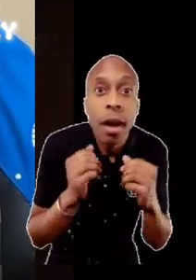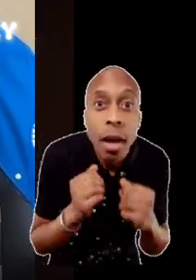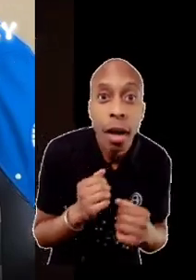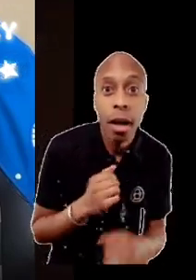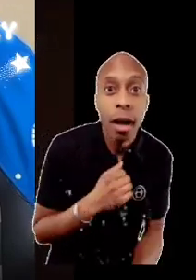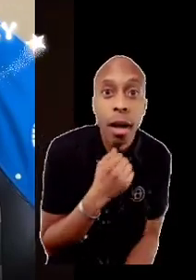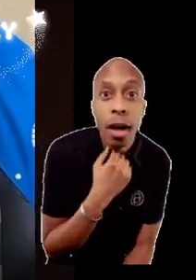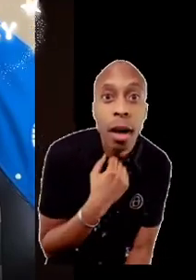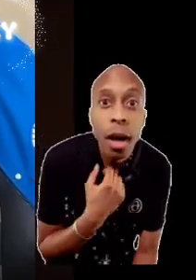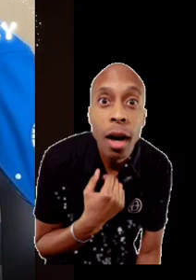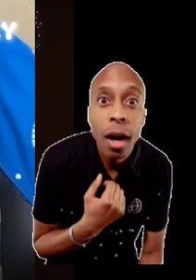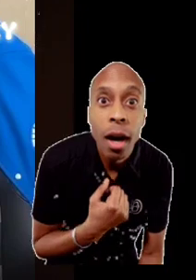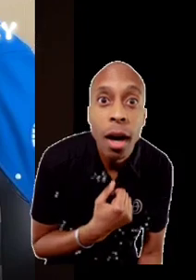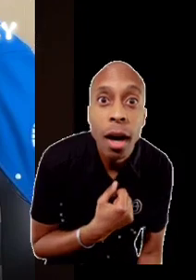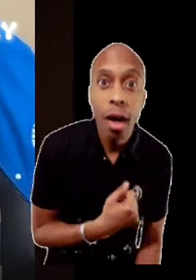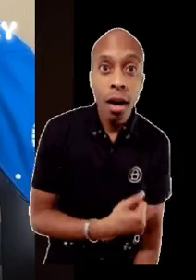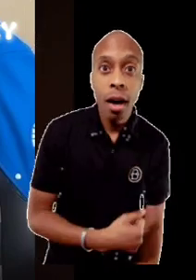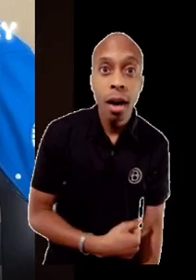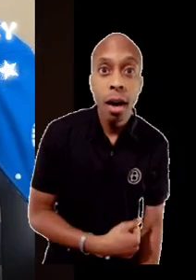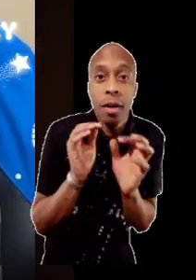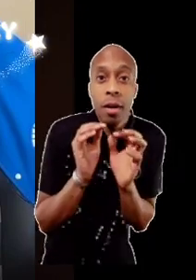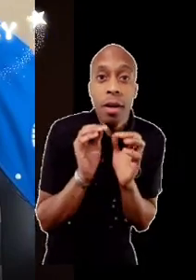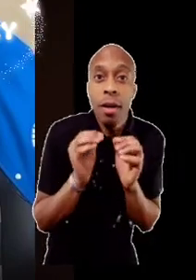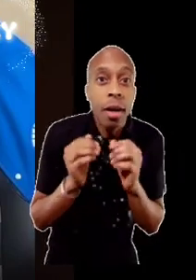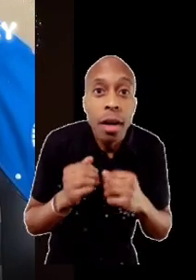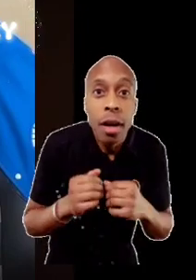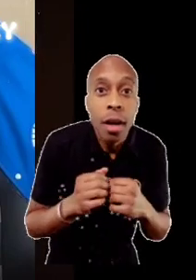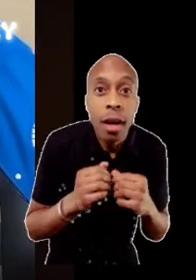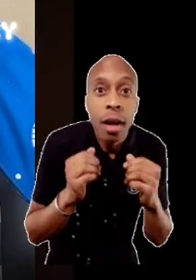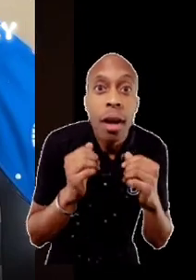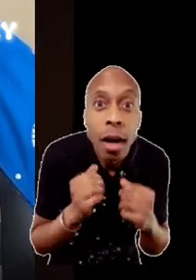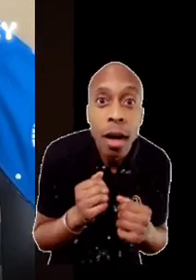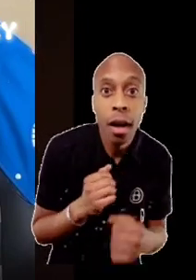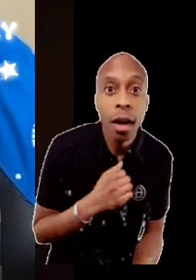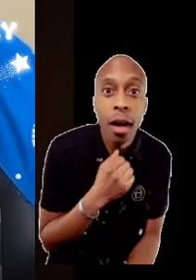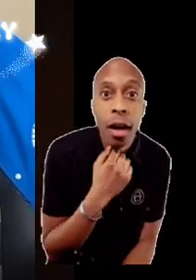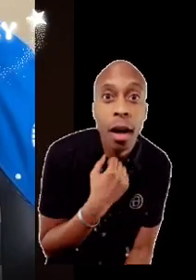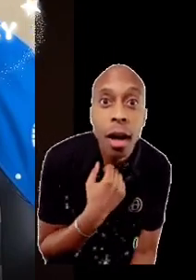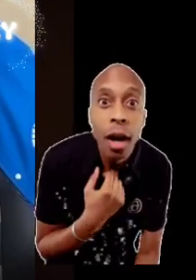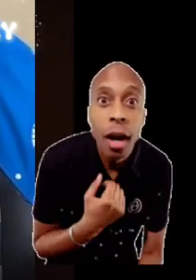my people, ain't never pleased me, but my auntie them.